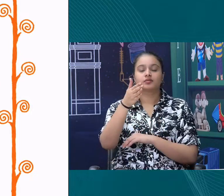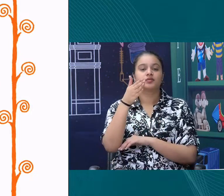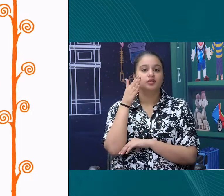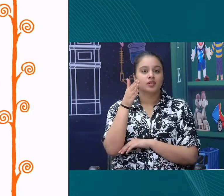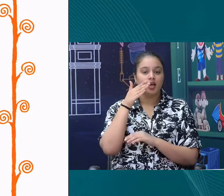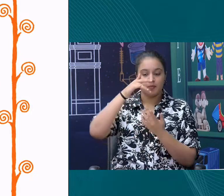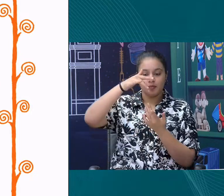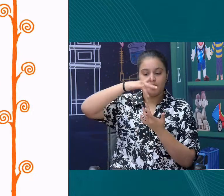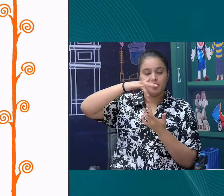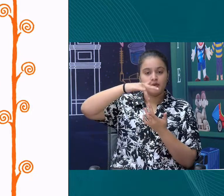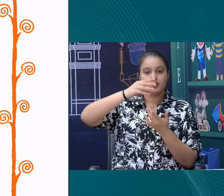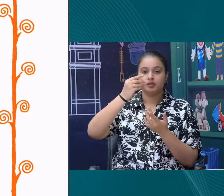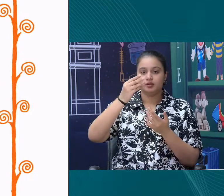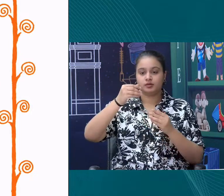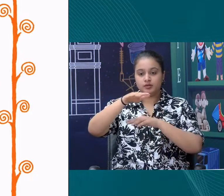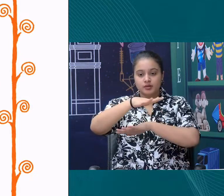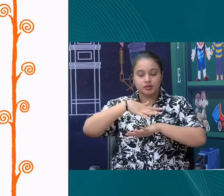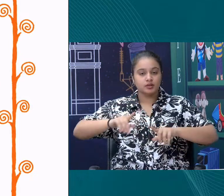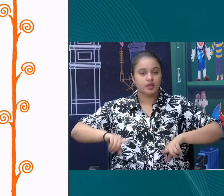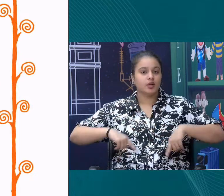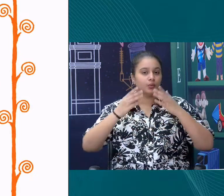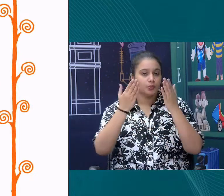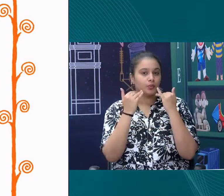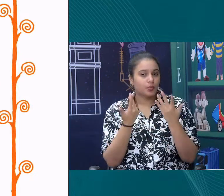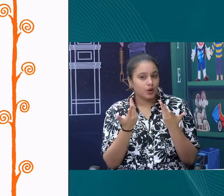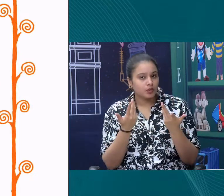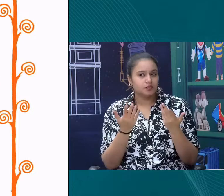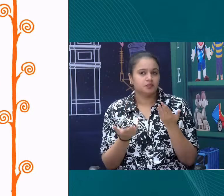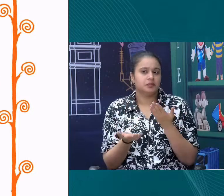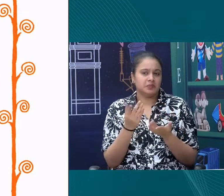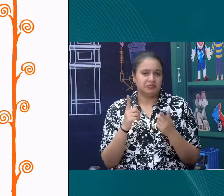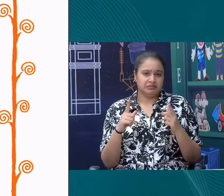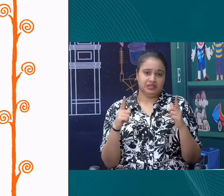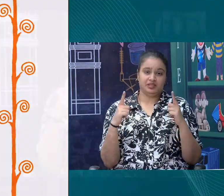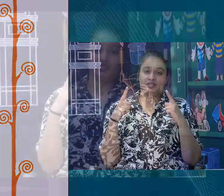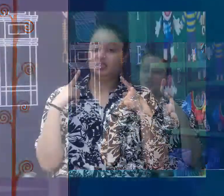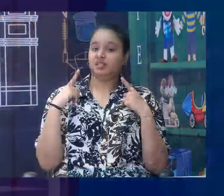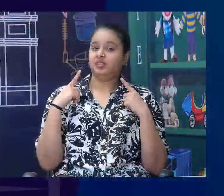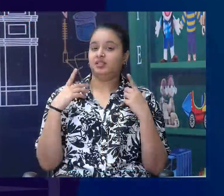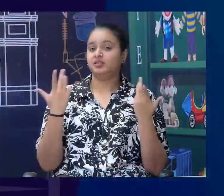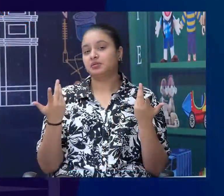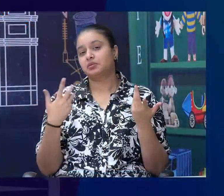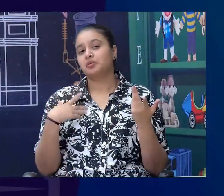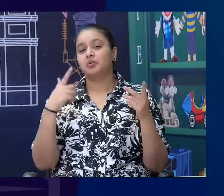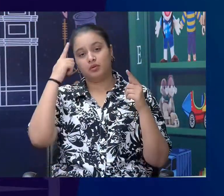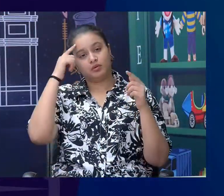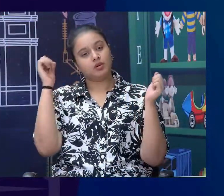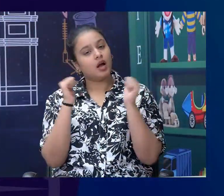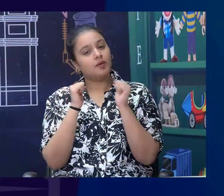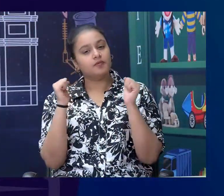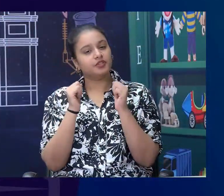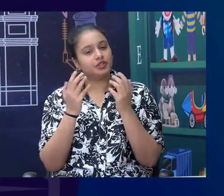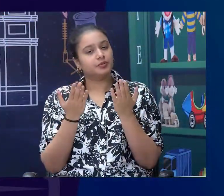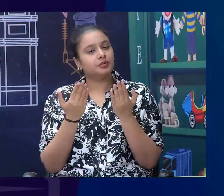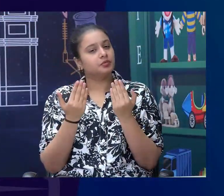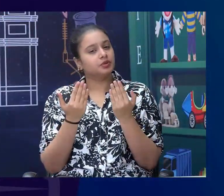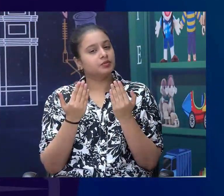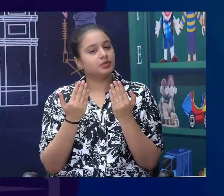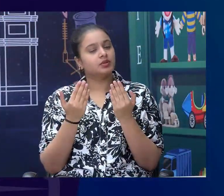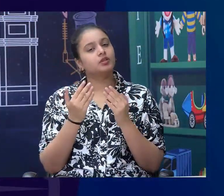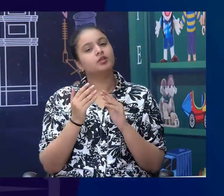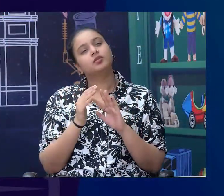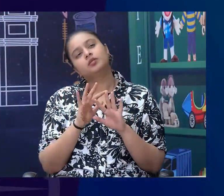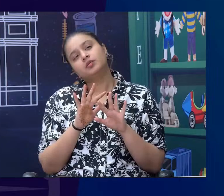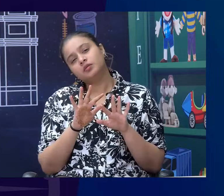desert? Well, probably he was lazing around and was very comfortable in his space. Or it